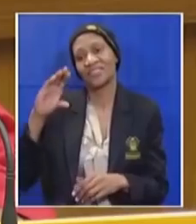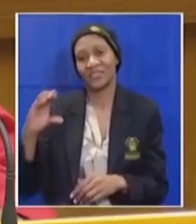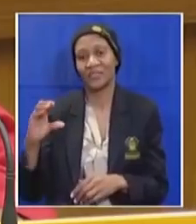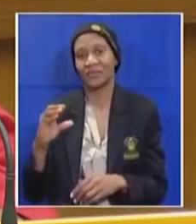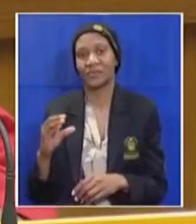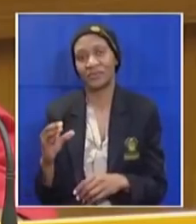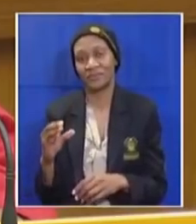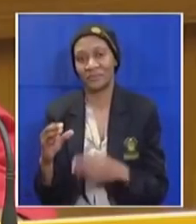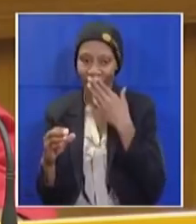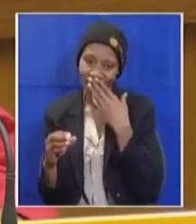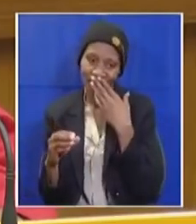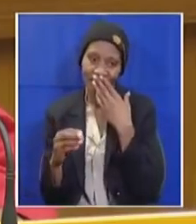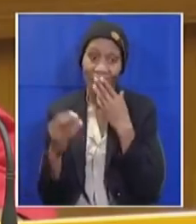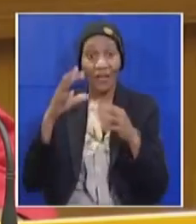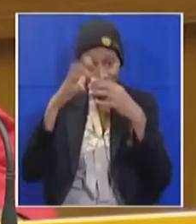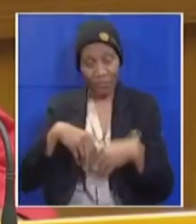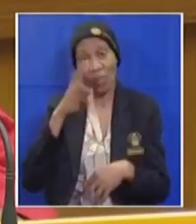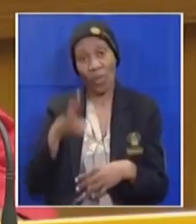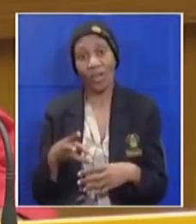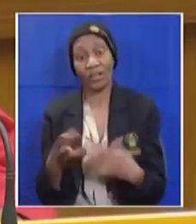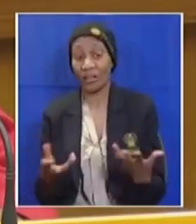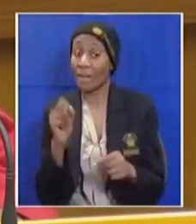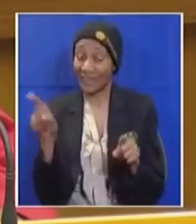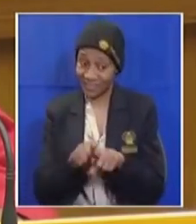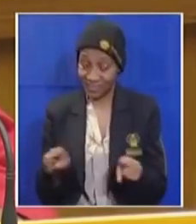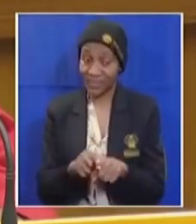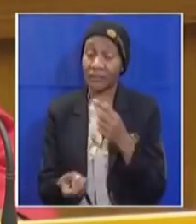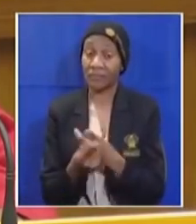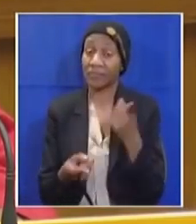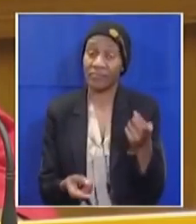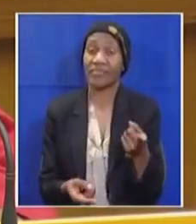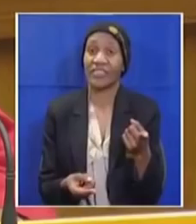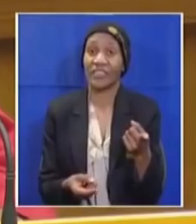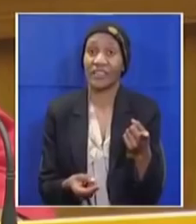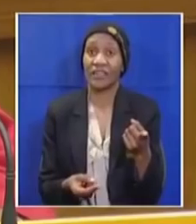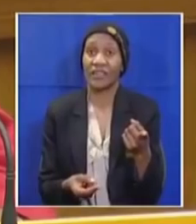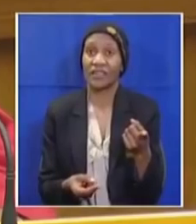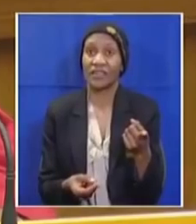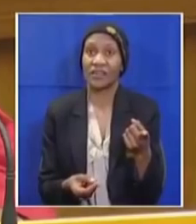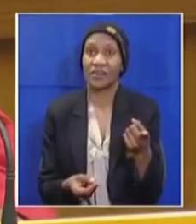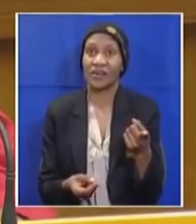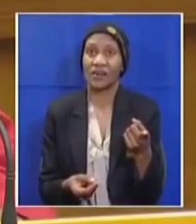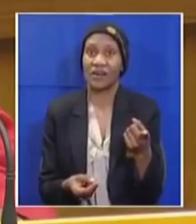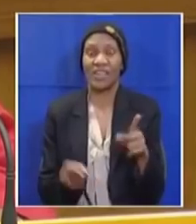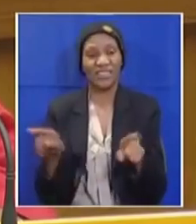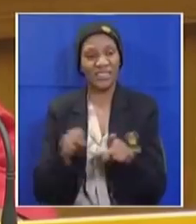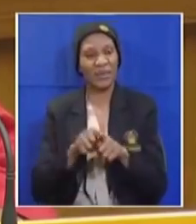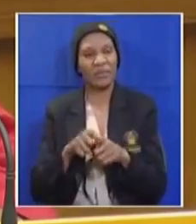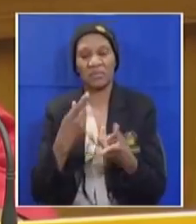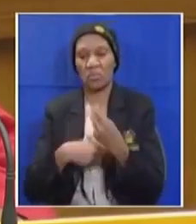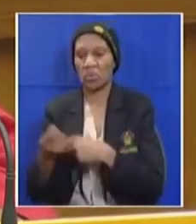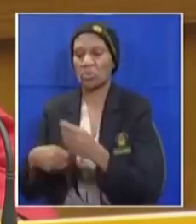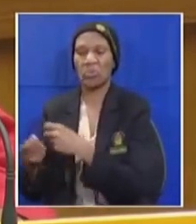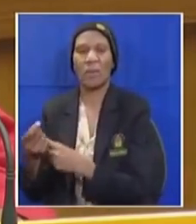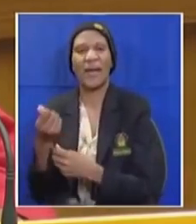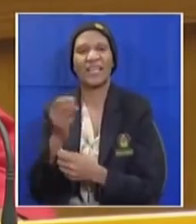paradigm themselves as a bank, but all they are is nothing but a mashonisa. Even